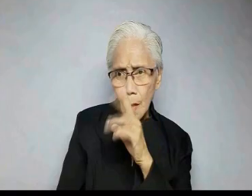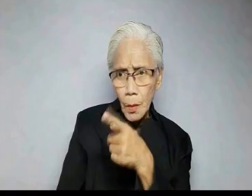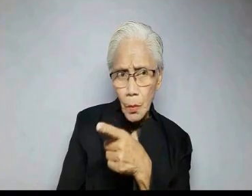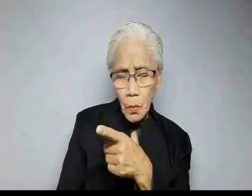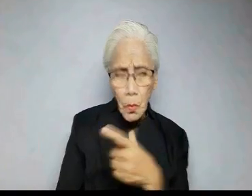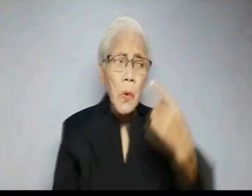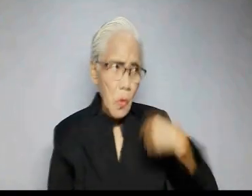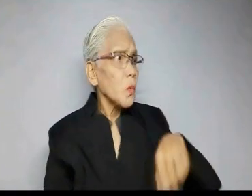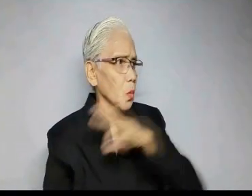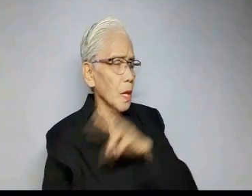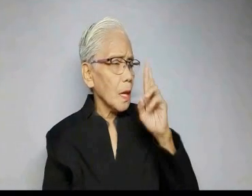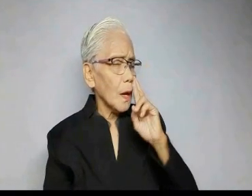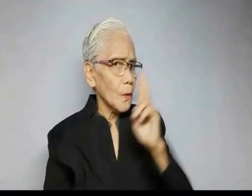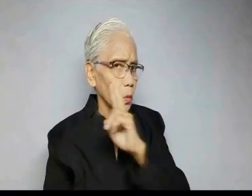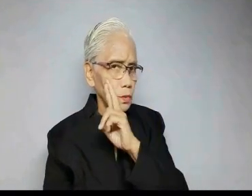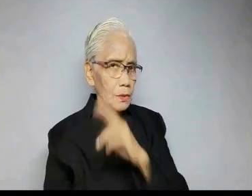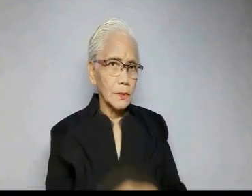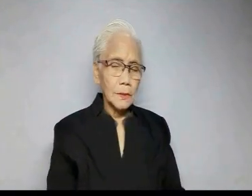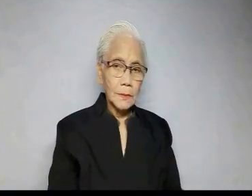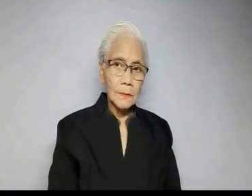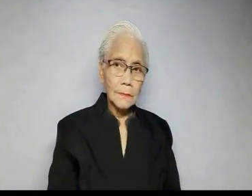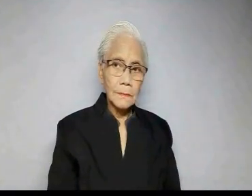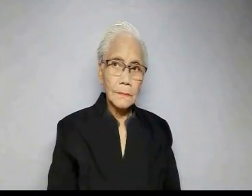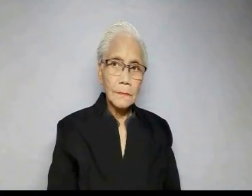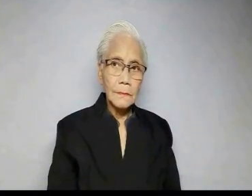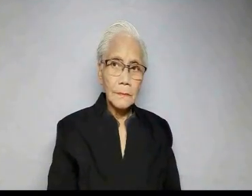you? We are roses.